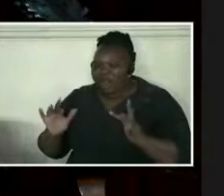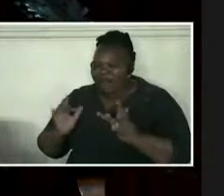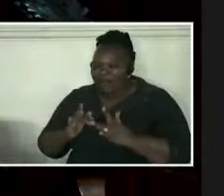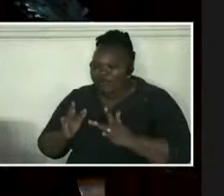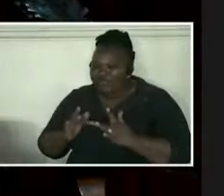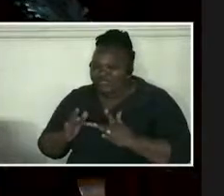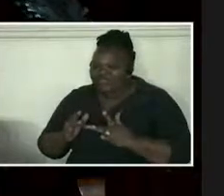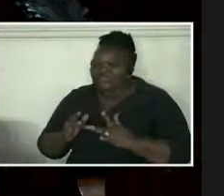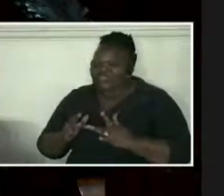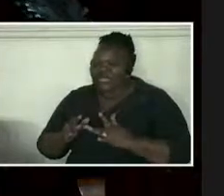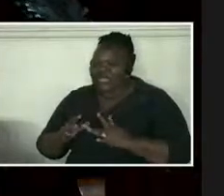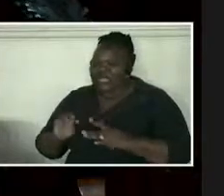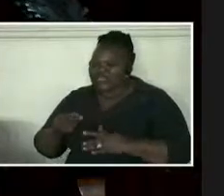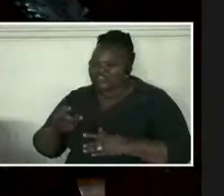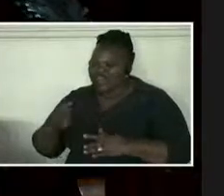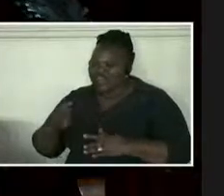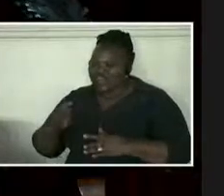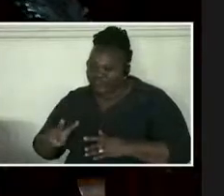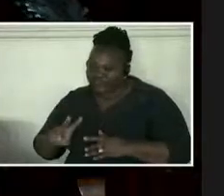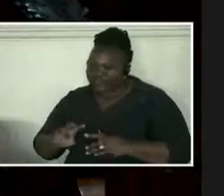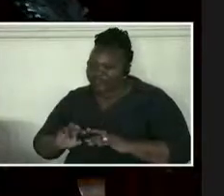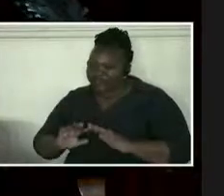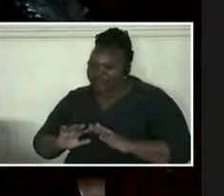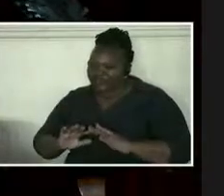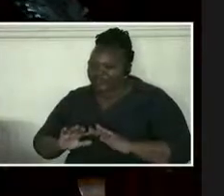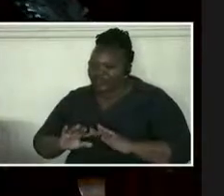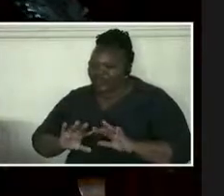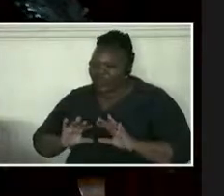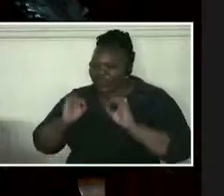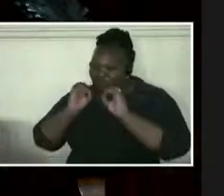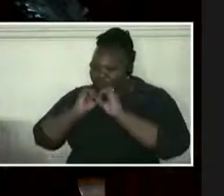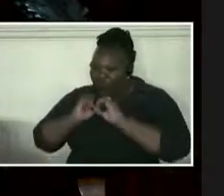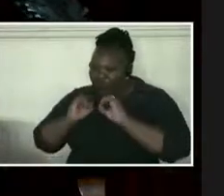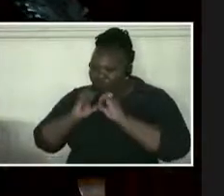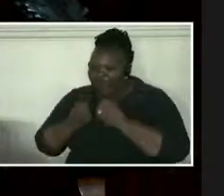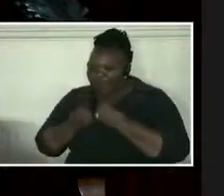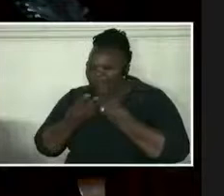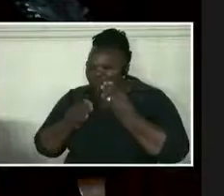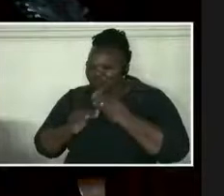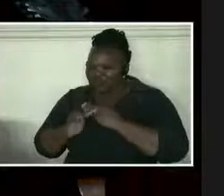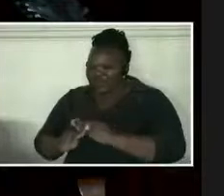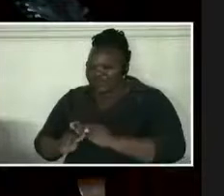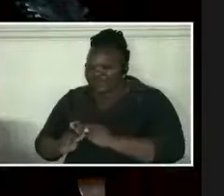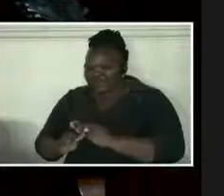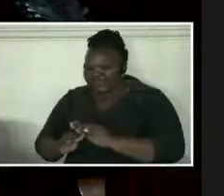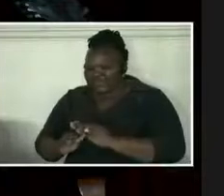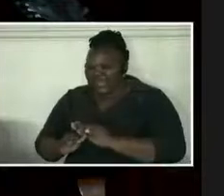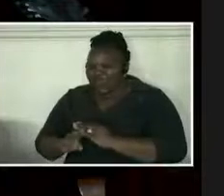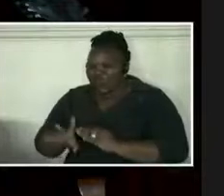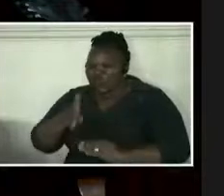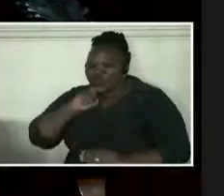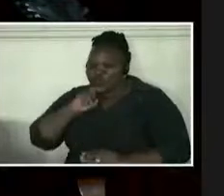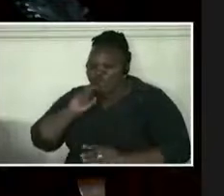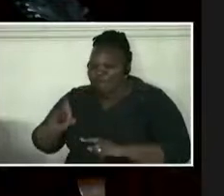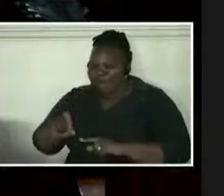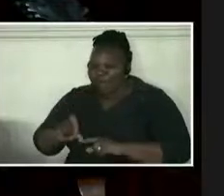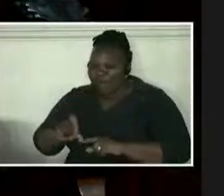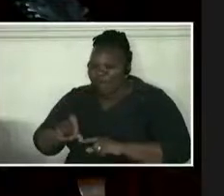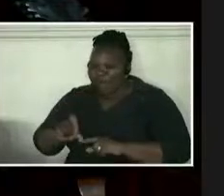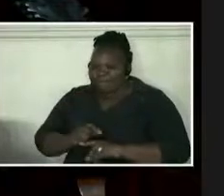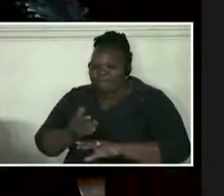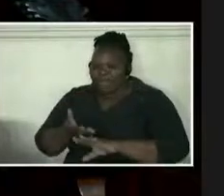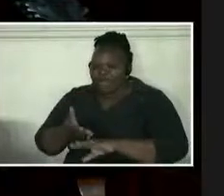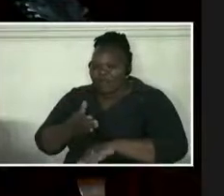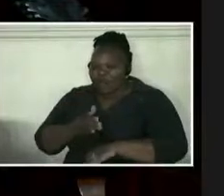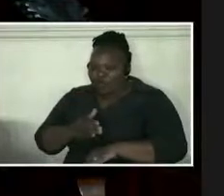left exposed to the virus without much in the way of protection except for the usage of conduct and post